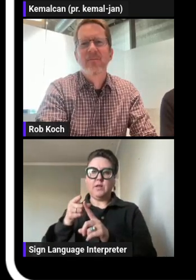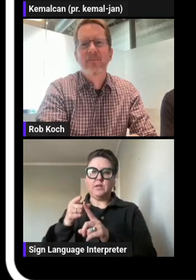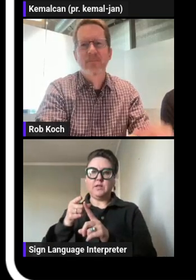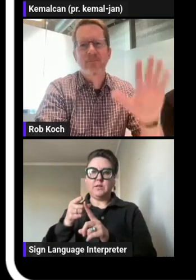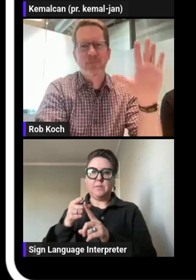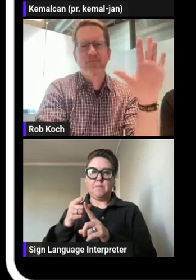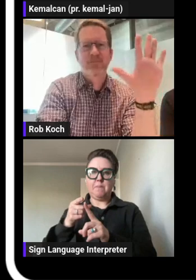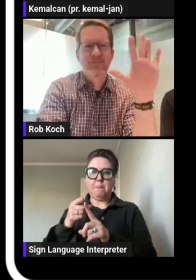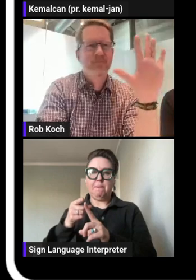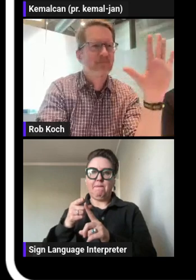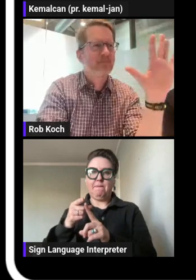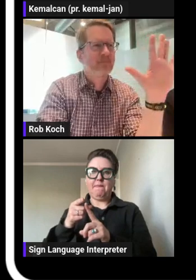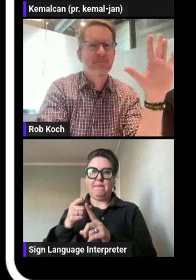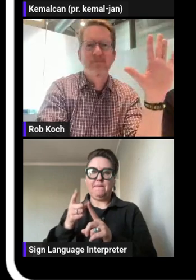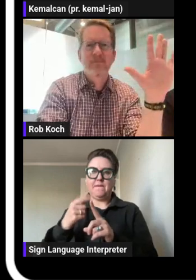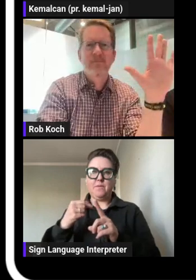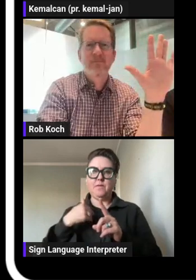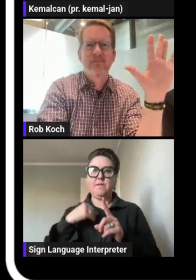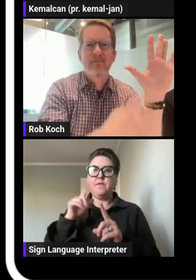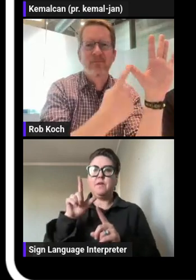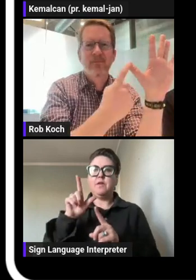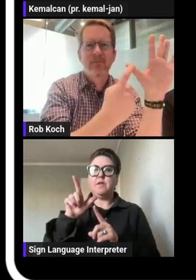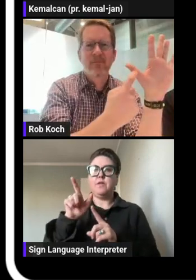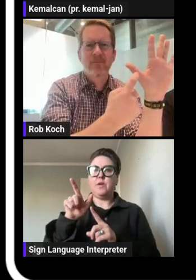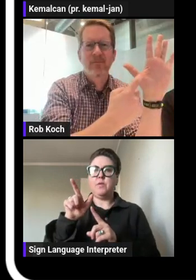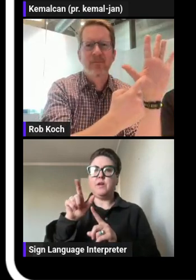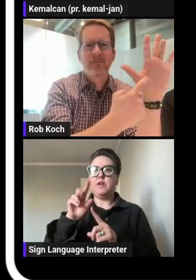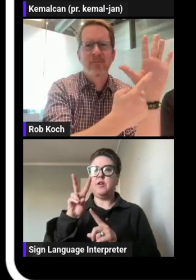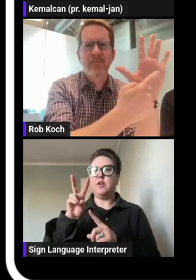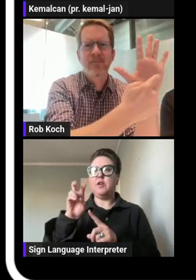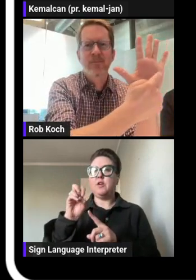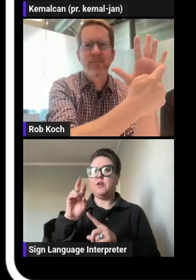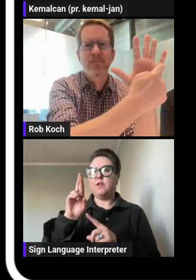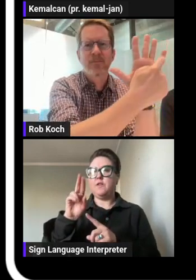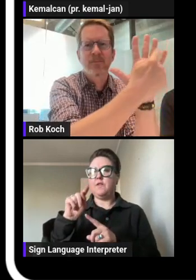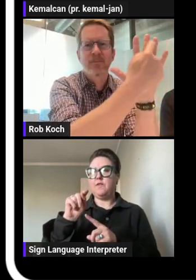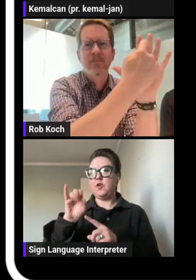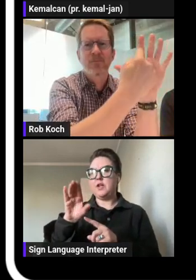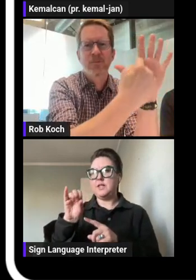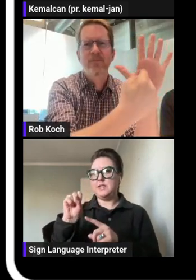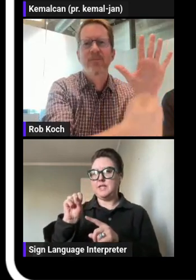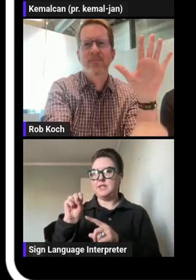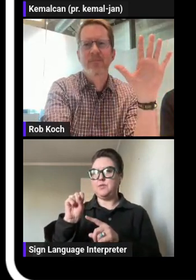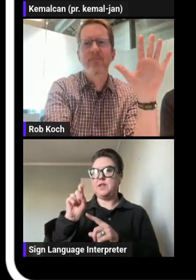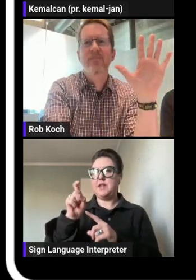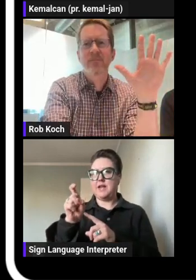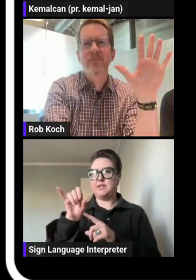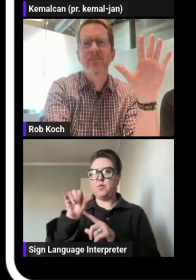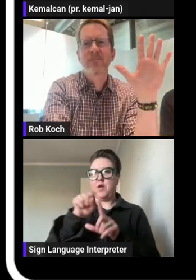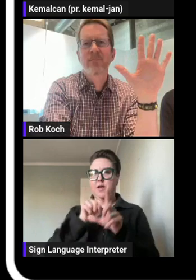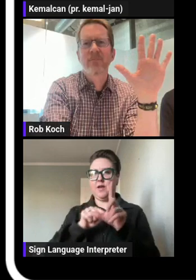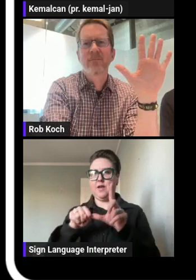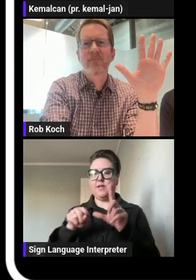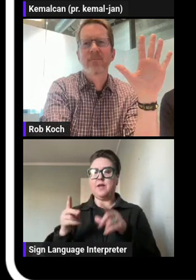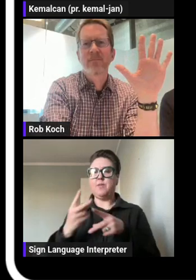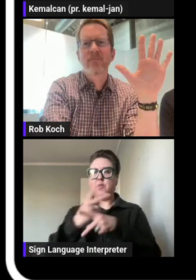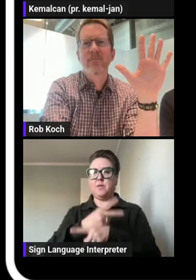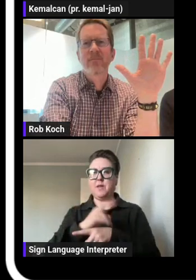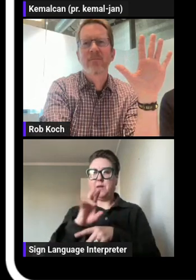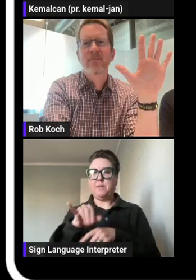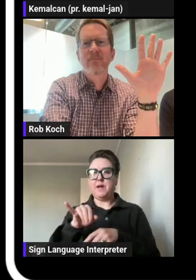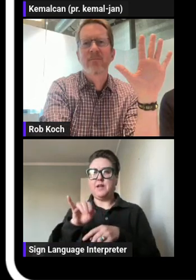we have 21 points, right? Vertices, yeah, that have an X and Y value, and if we times it by 2, we get